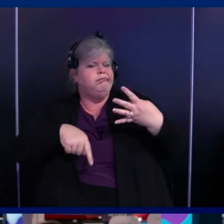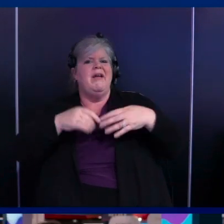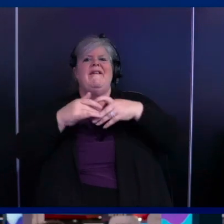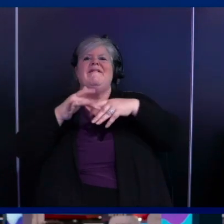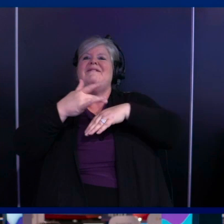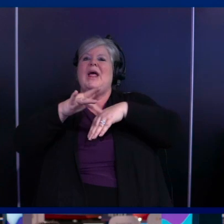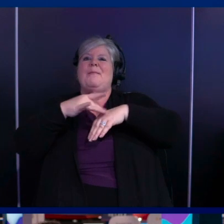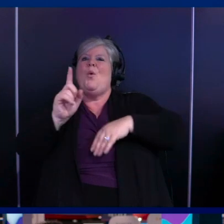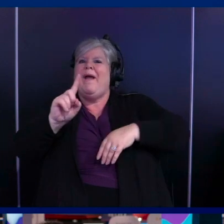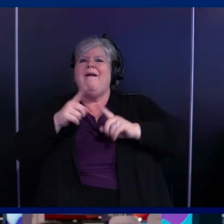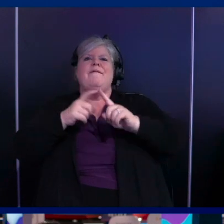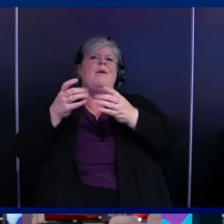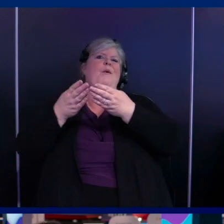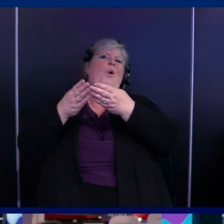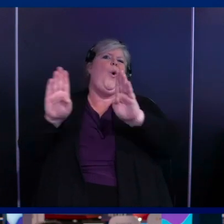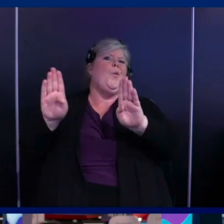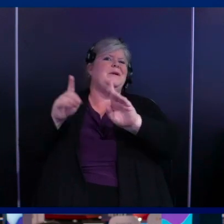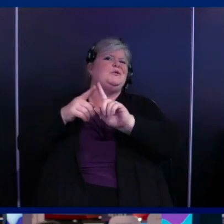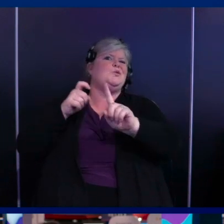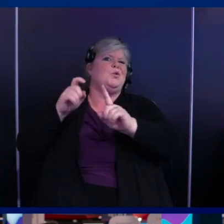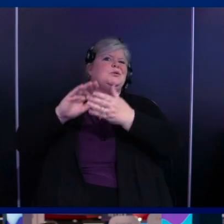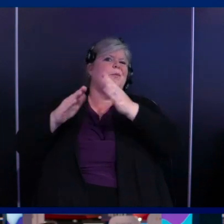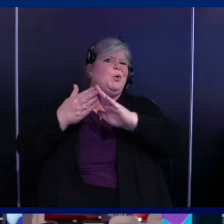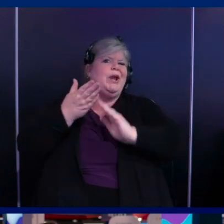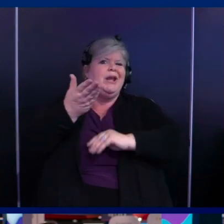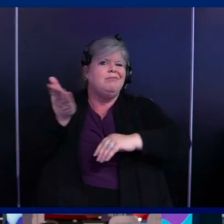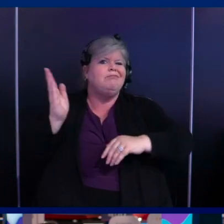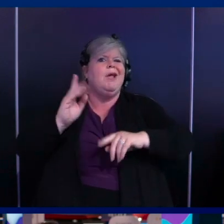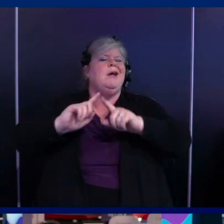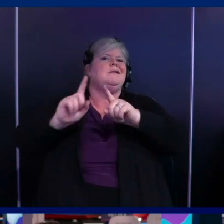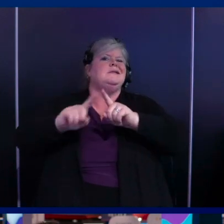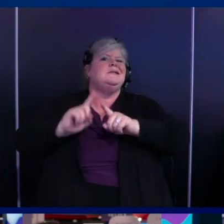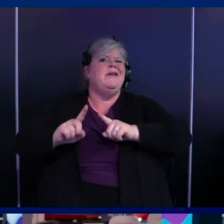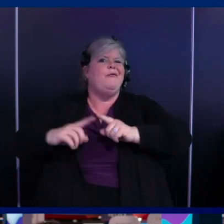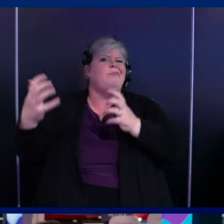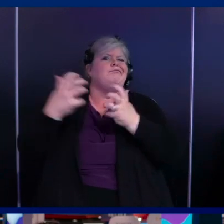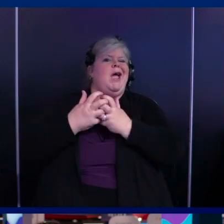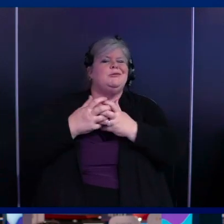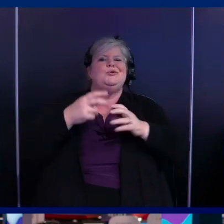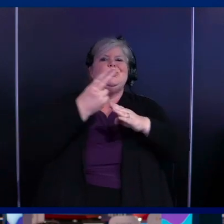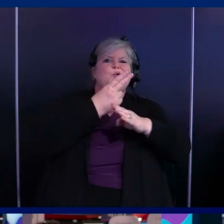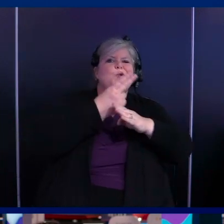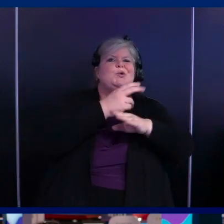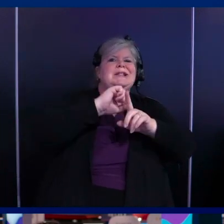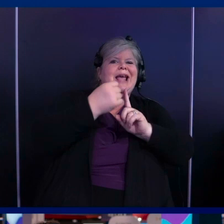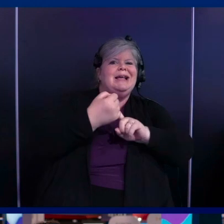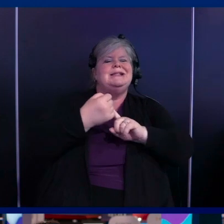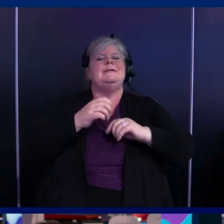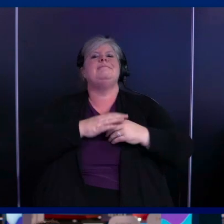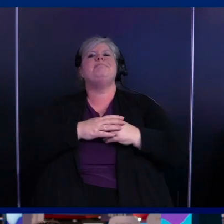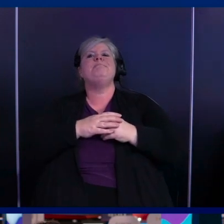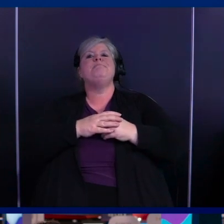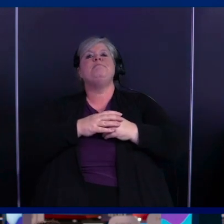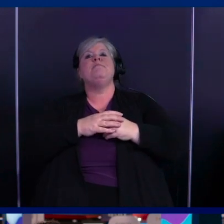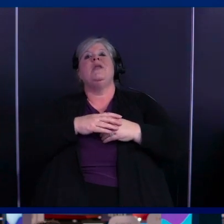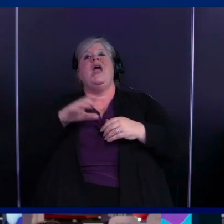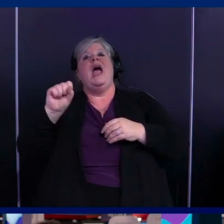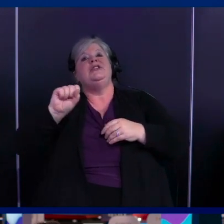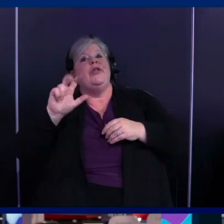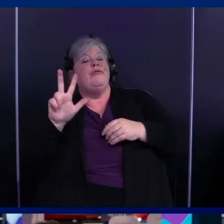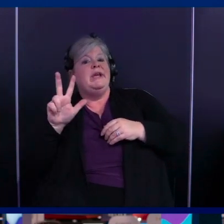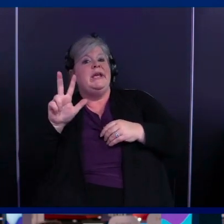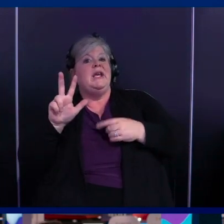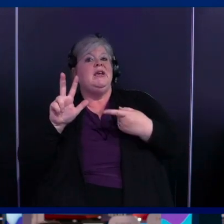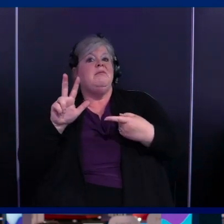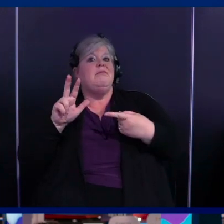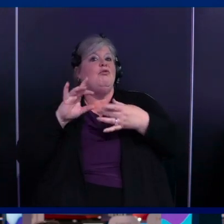open source community, a wide range for different use cases. If we want to look at, say, S3